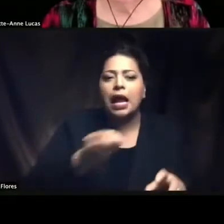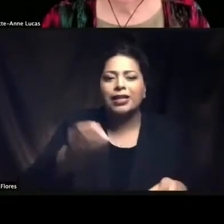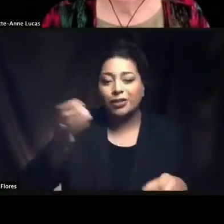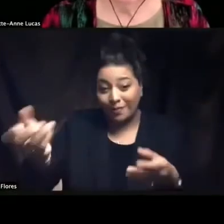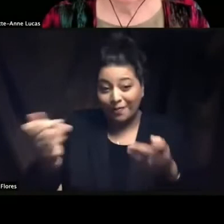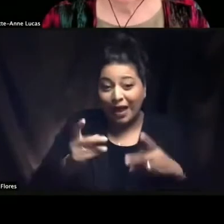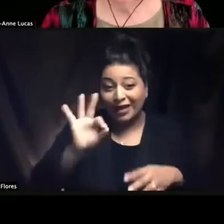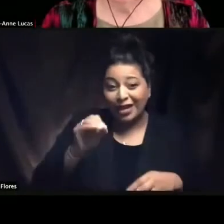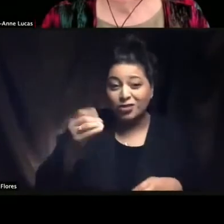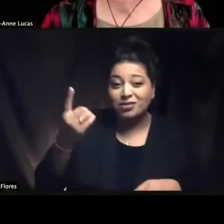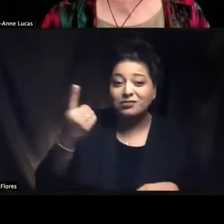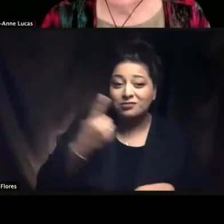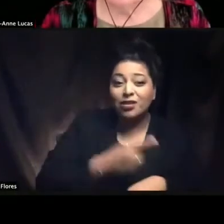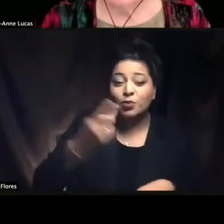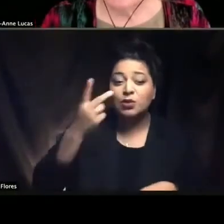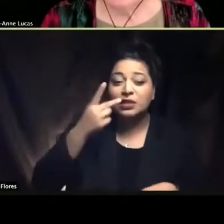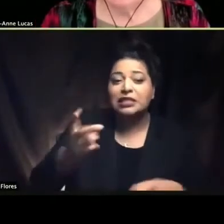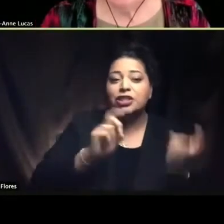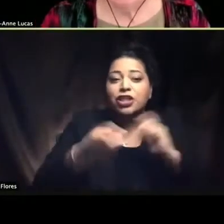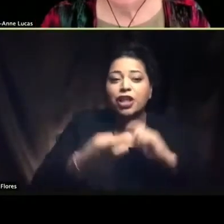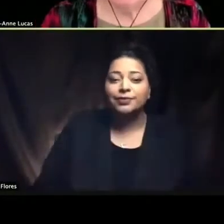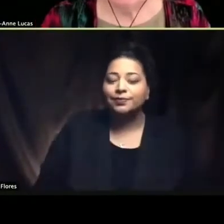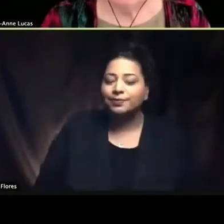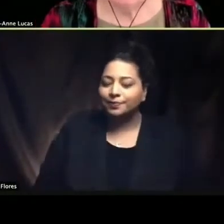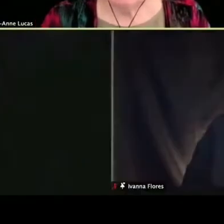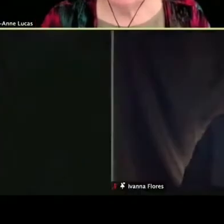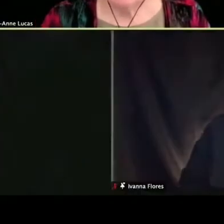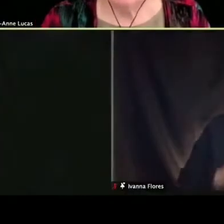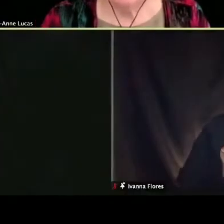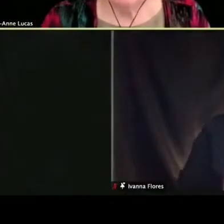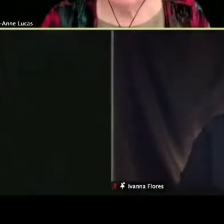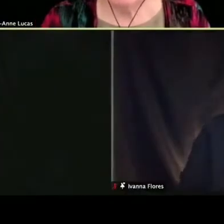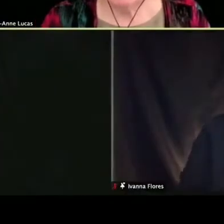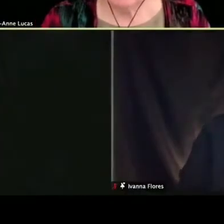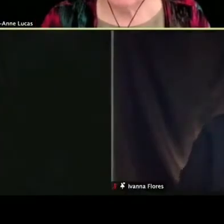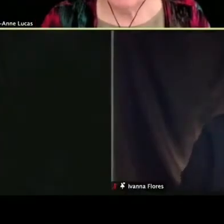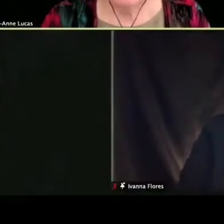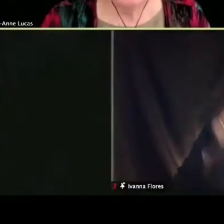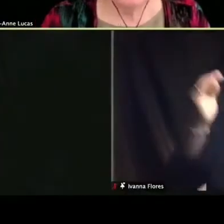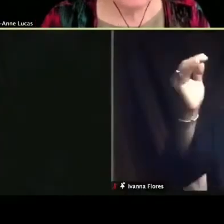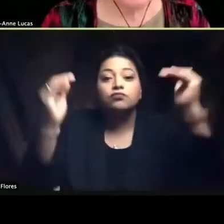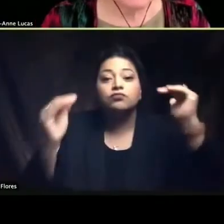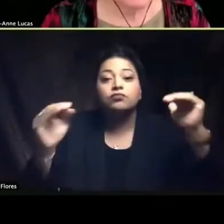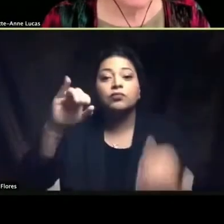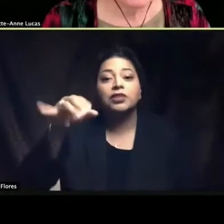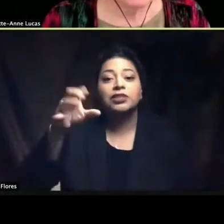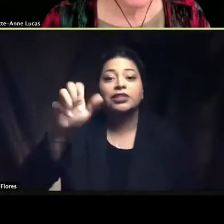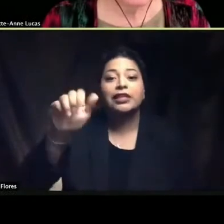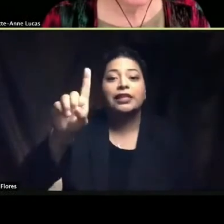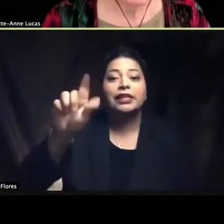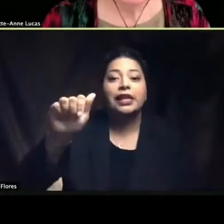you'll see. Thank you. Thank you. The next person on this is Jada Andrews-Sullivan.